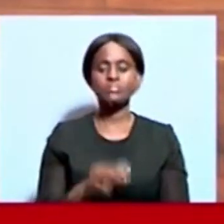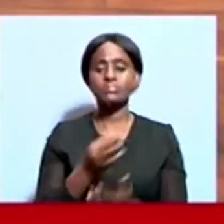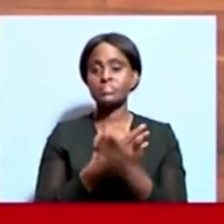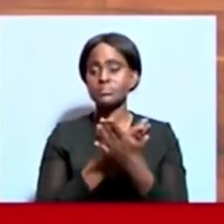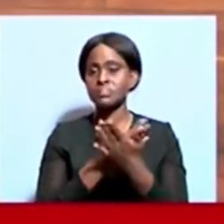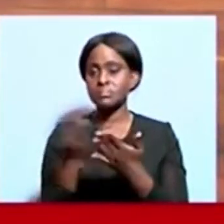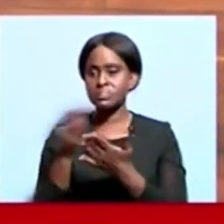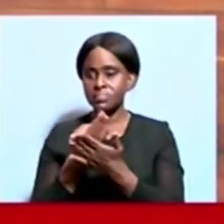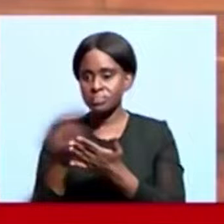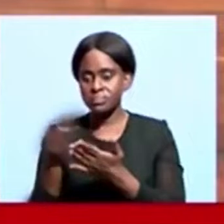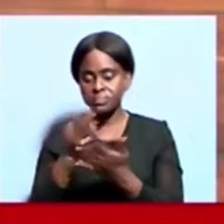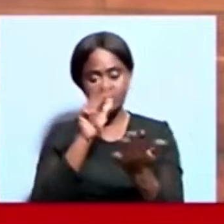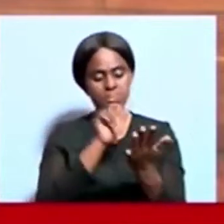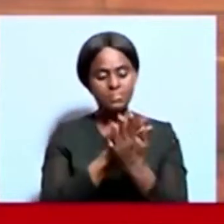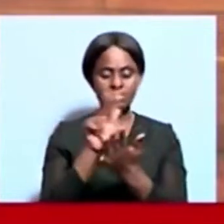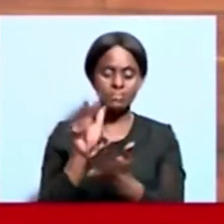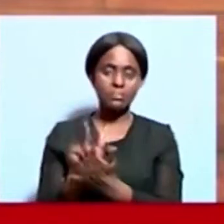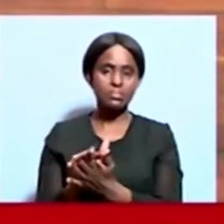Failure to sign